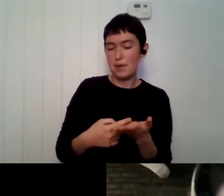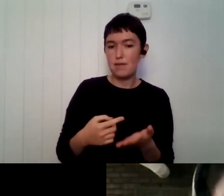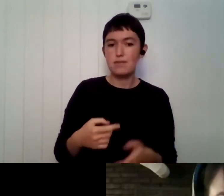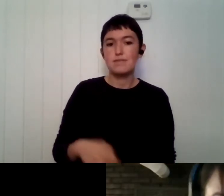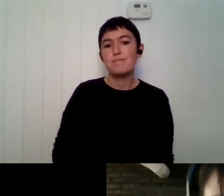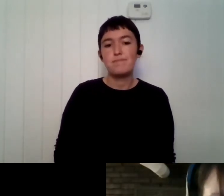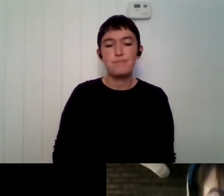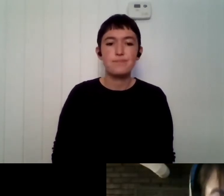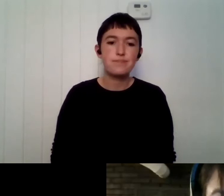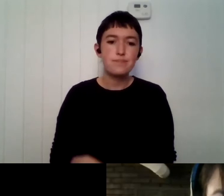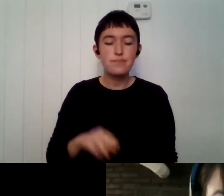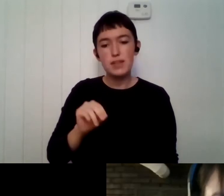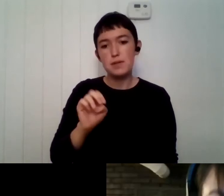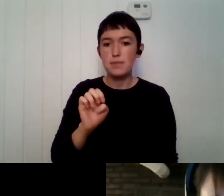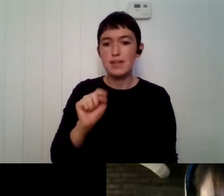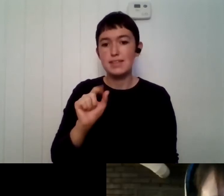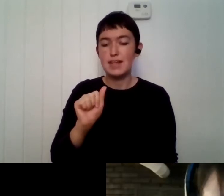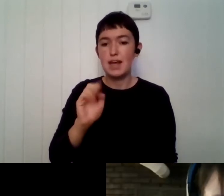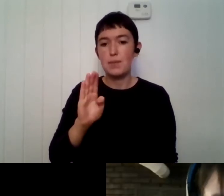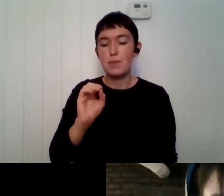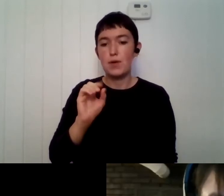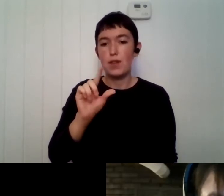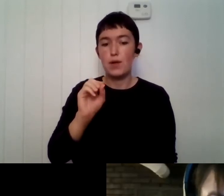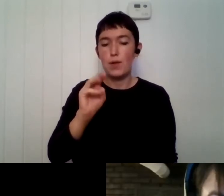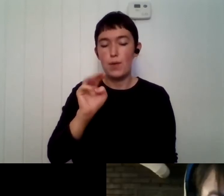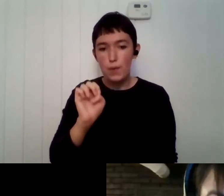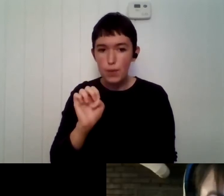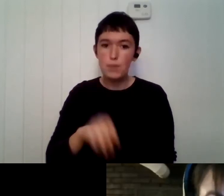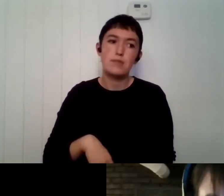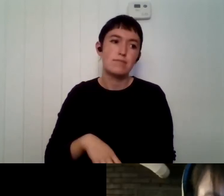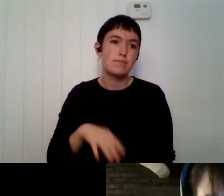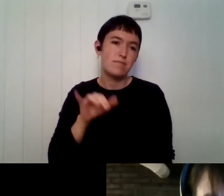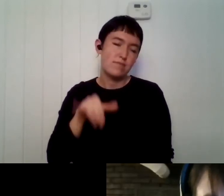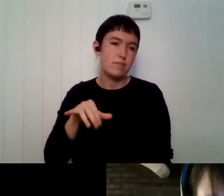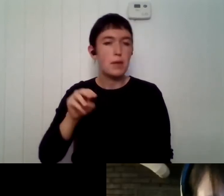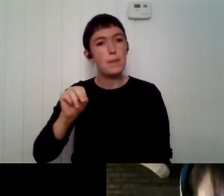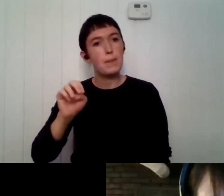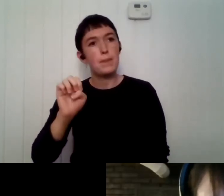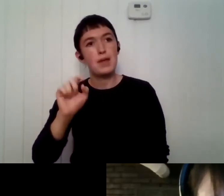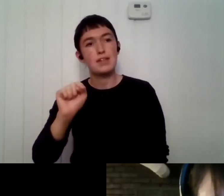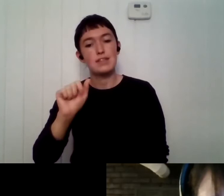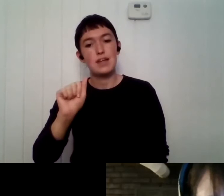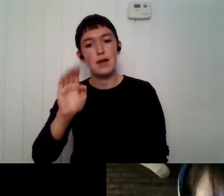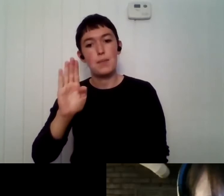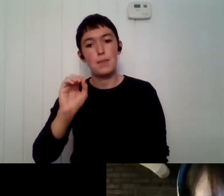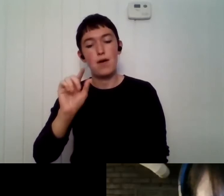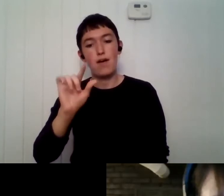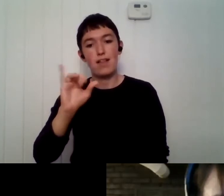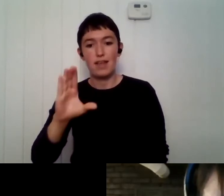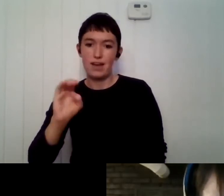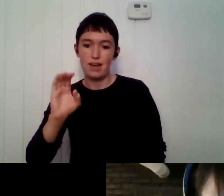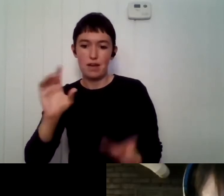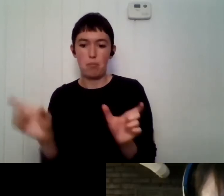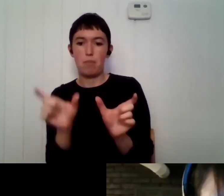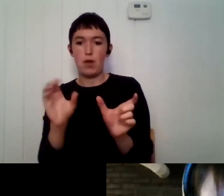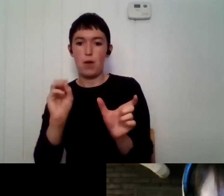place. Metabolome, more than that. Metabolome, metabolic. Next question is from Johan. How does